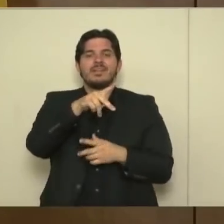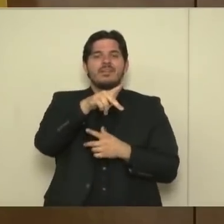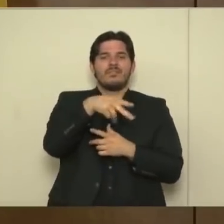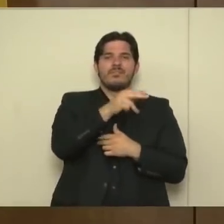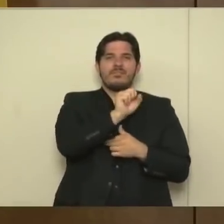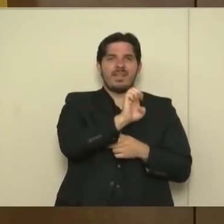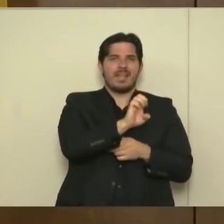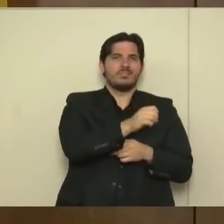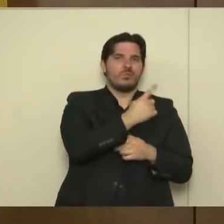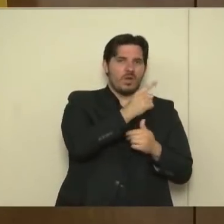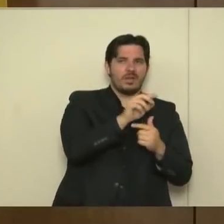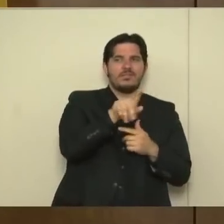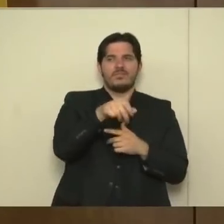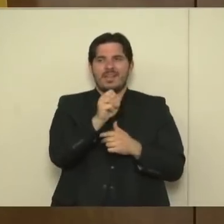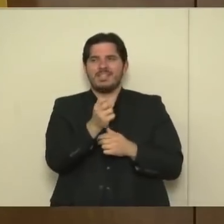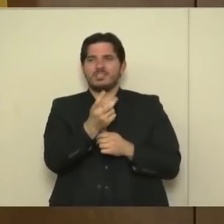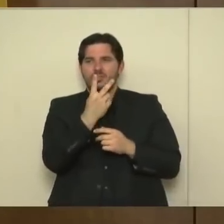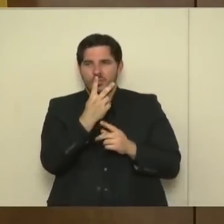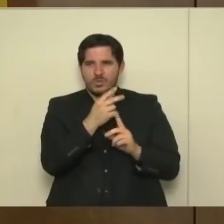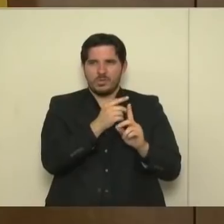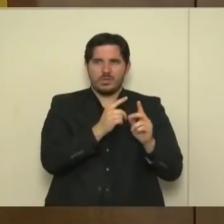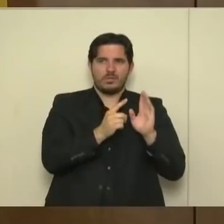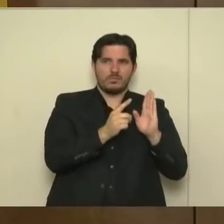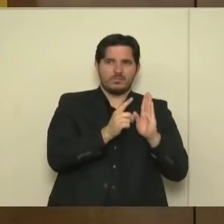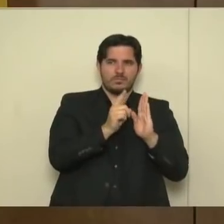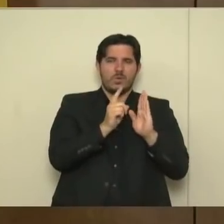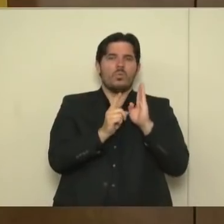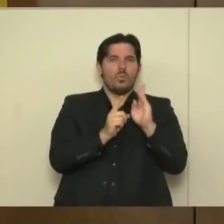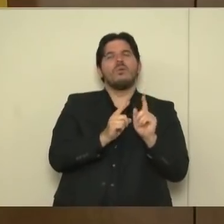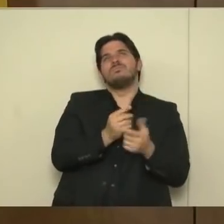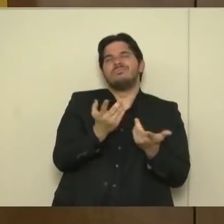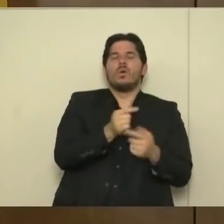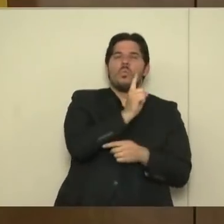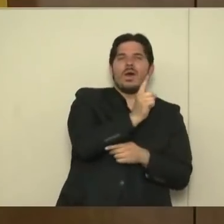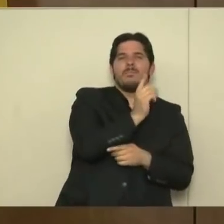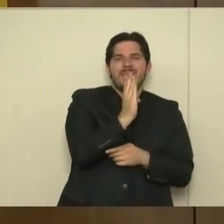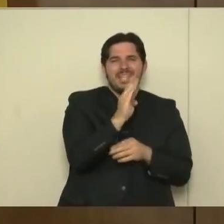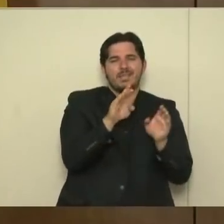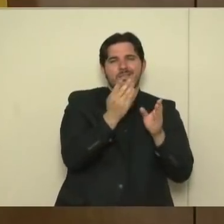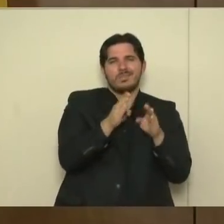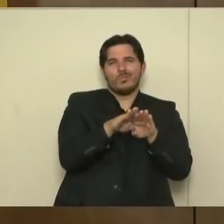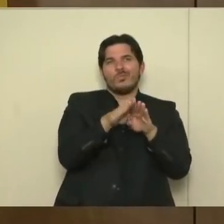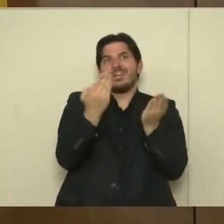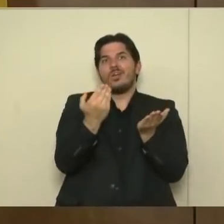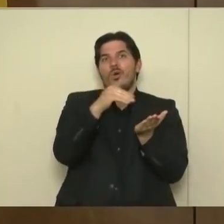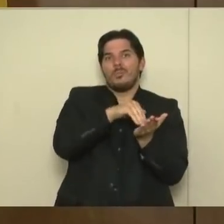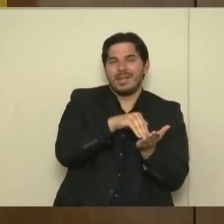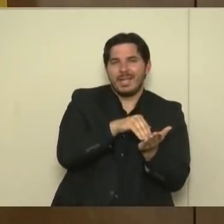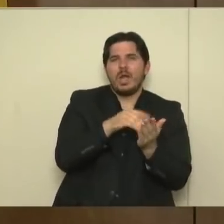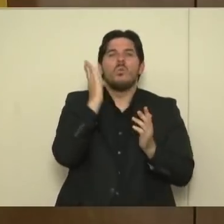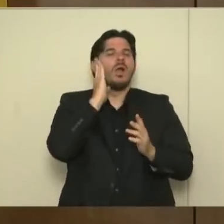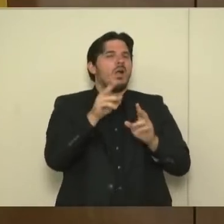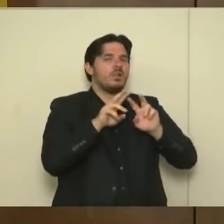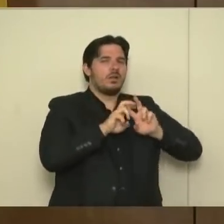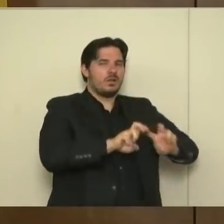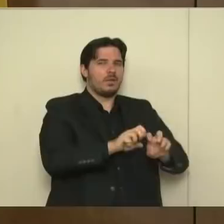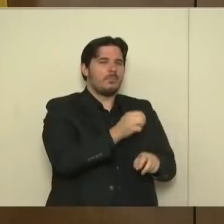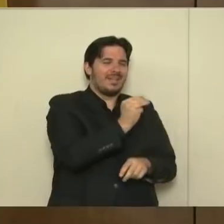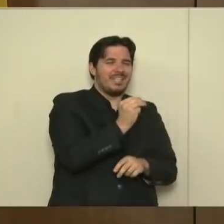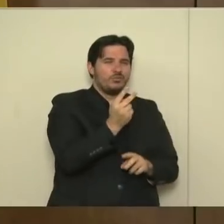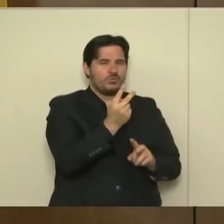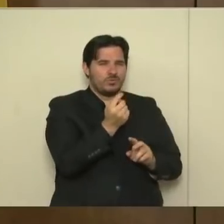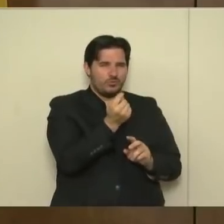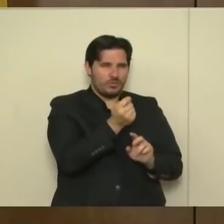2 reopening that you should review those, and we will be looking at those again Monday and Tuesday to see where we are.